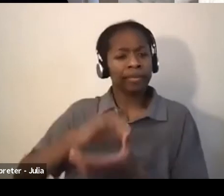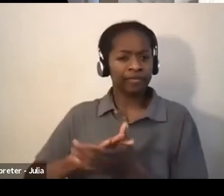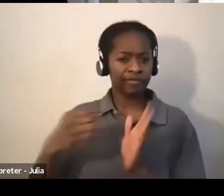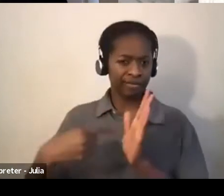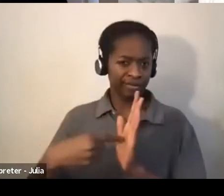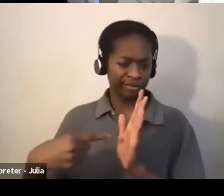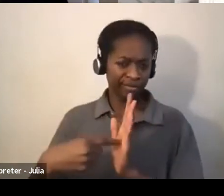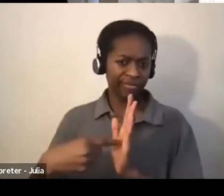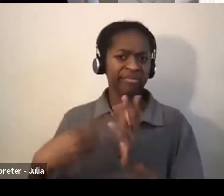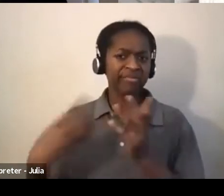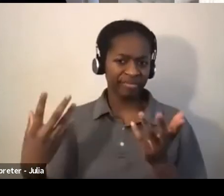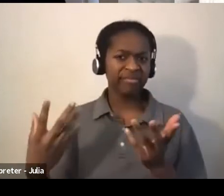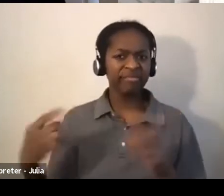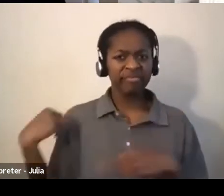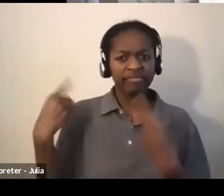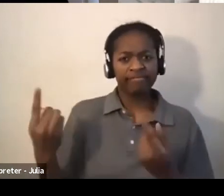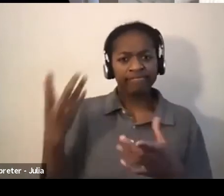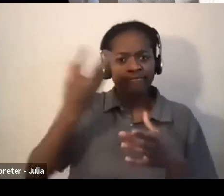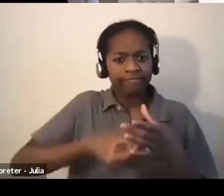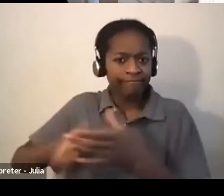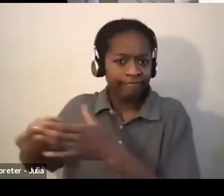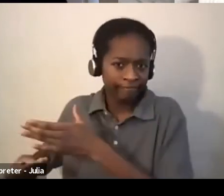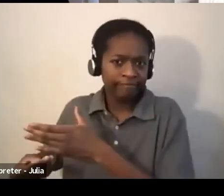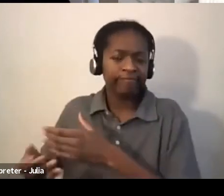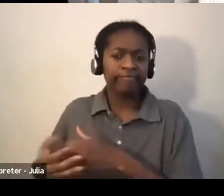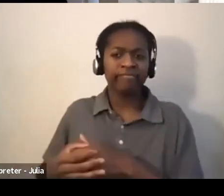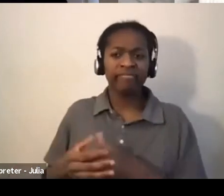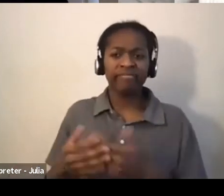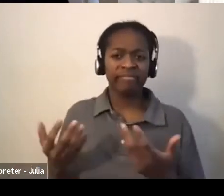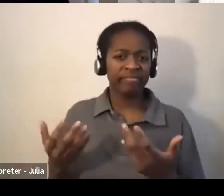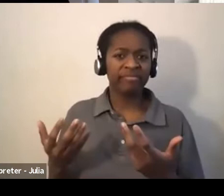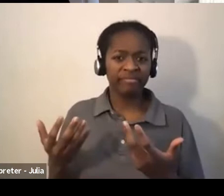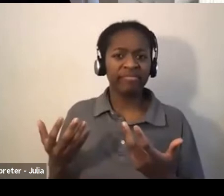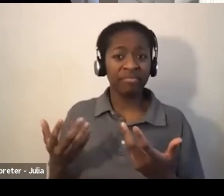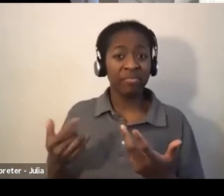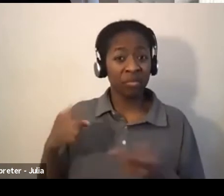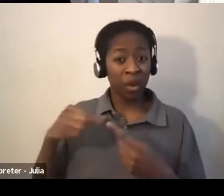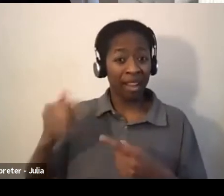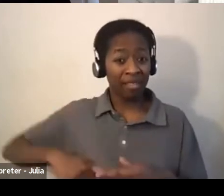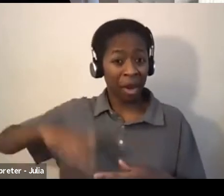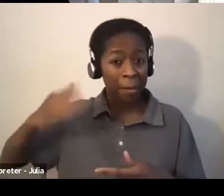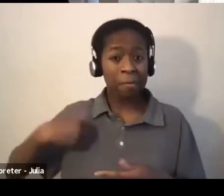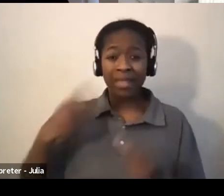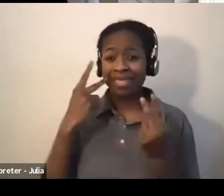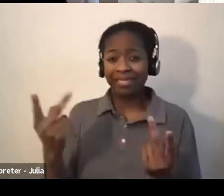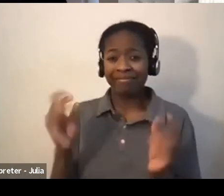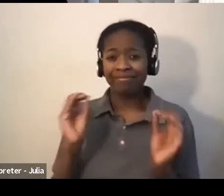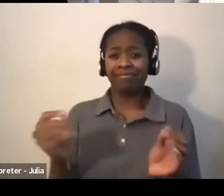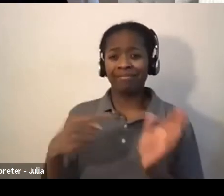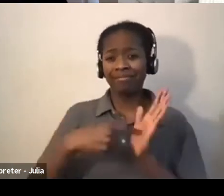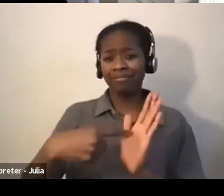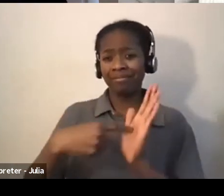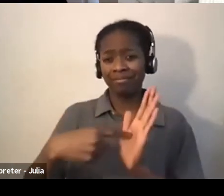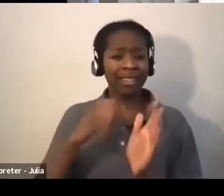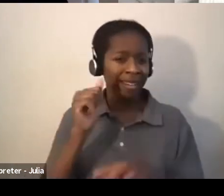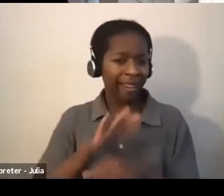is something that's been lacked in prior from when I was born, and is still something that we lack to this day. And I